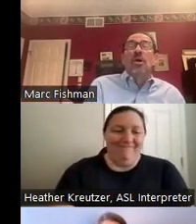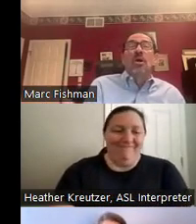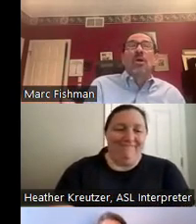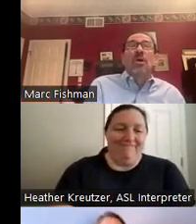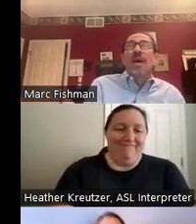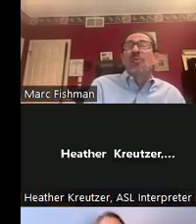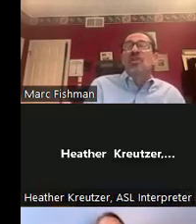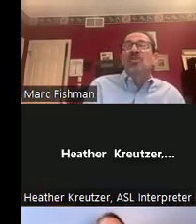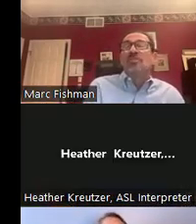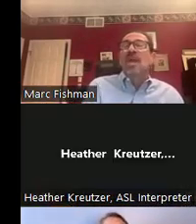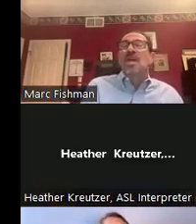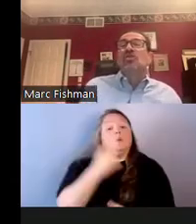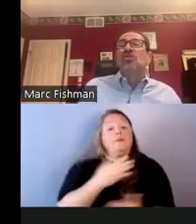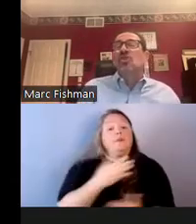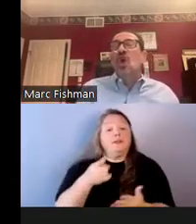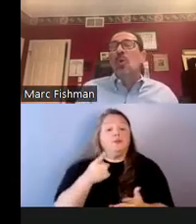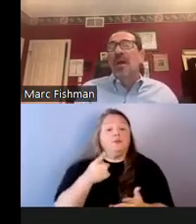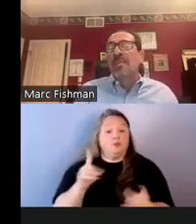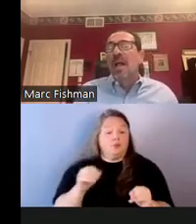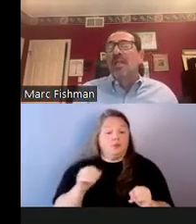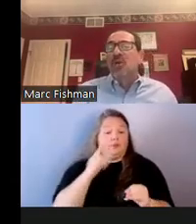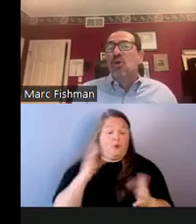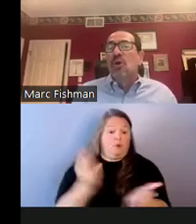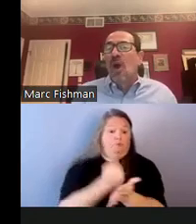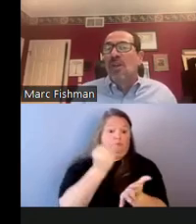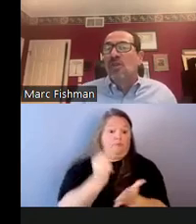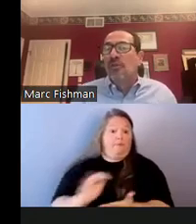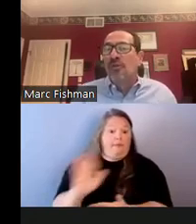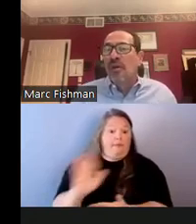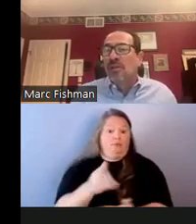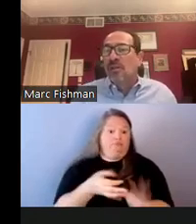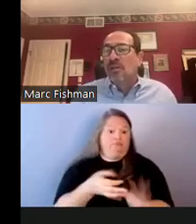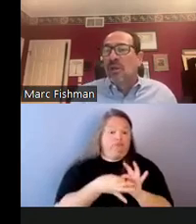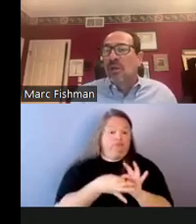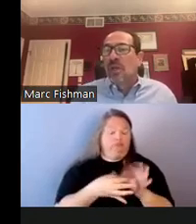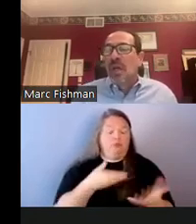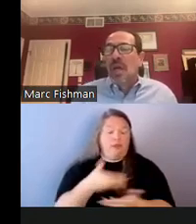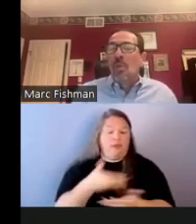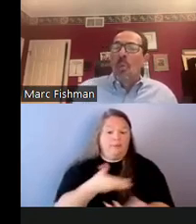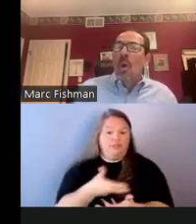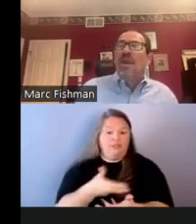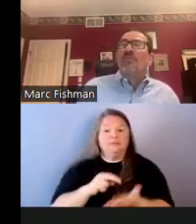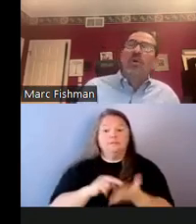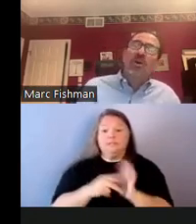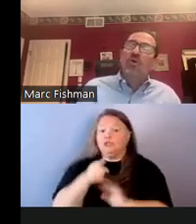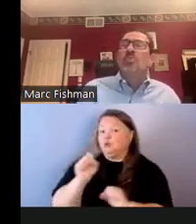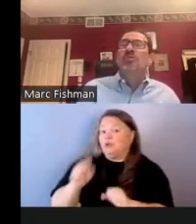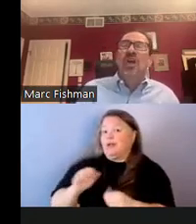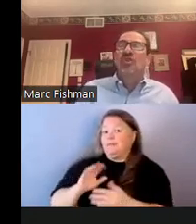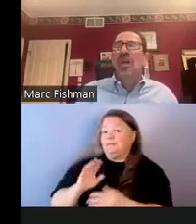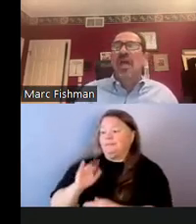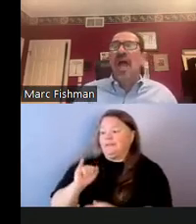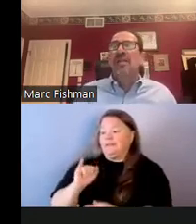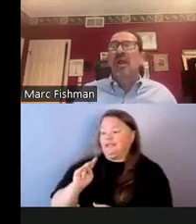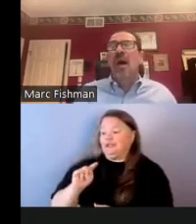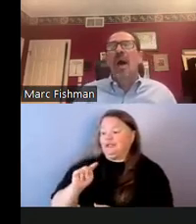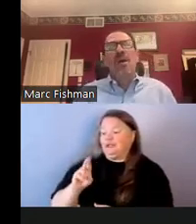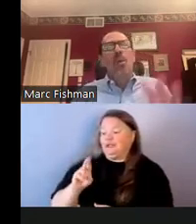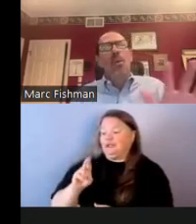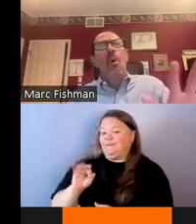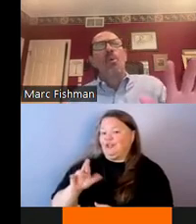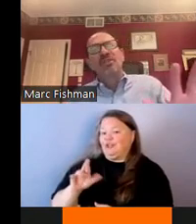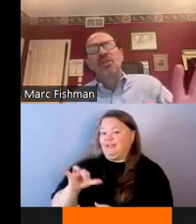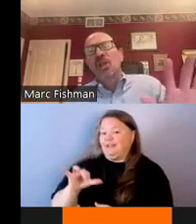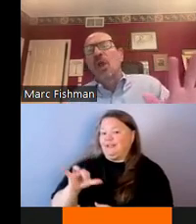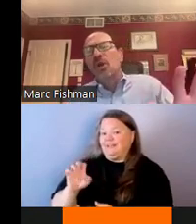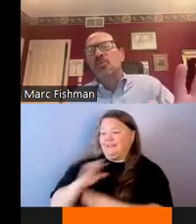their collaboration is to show them that you can run interference. What if we're in a group session and I tell